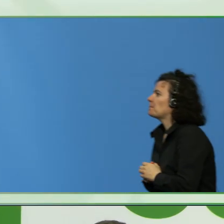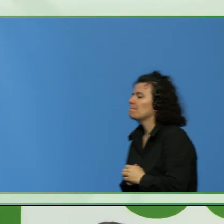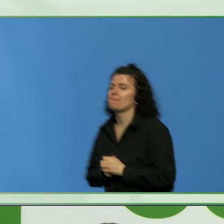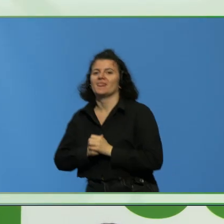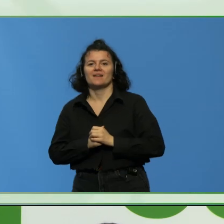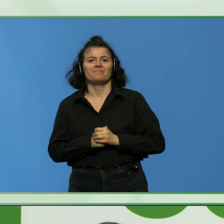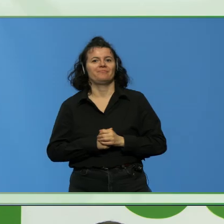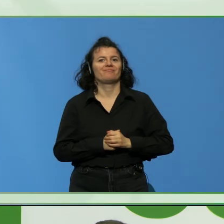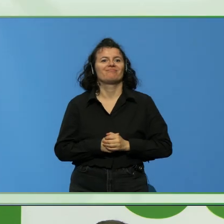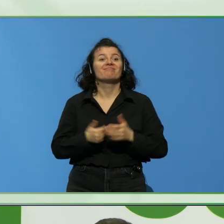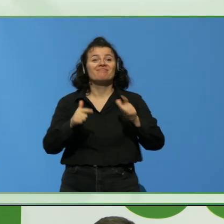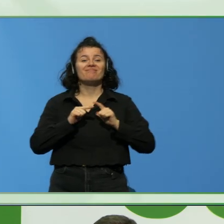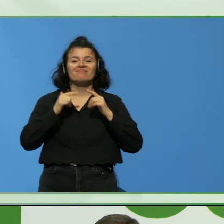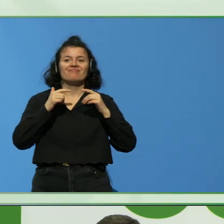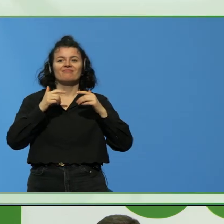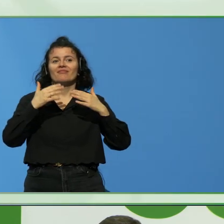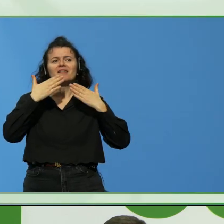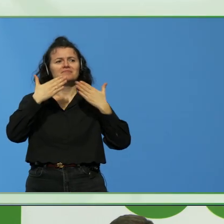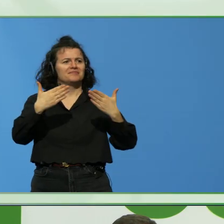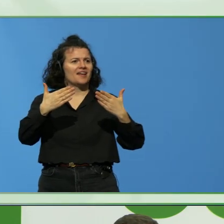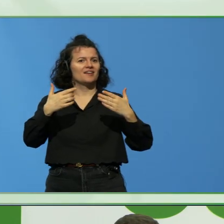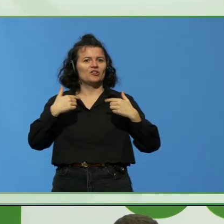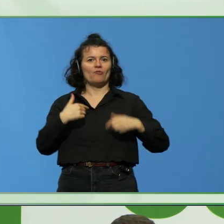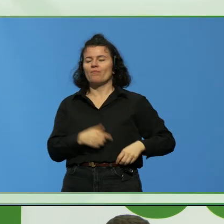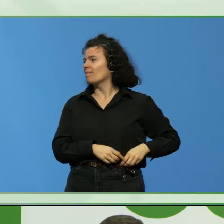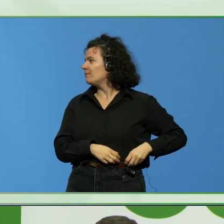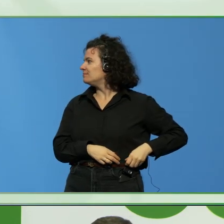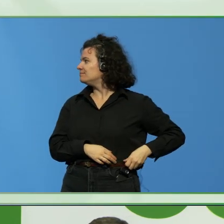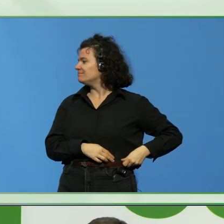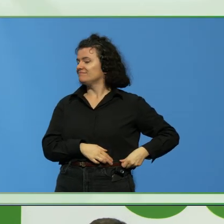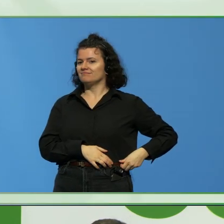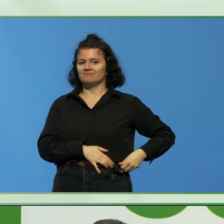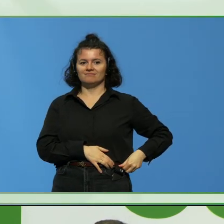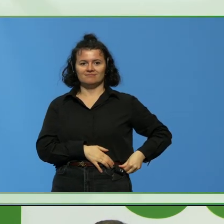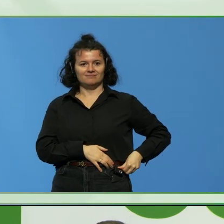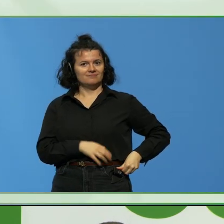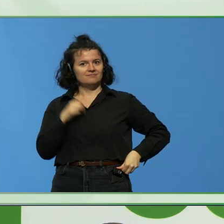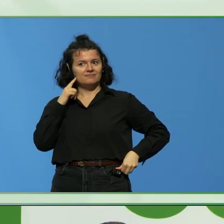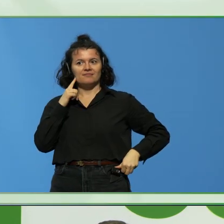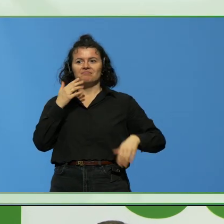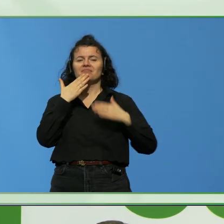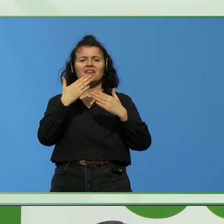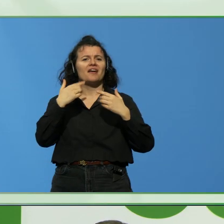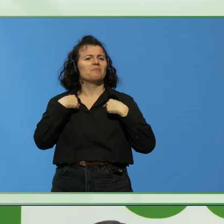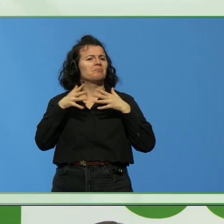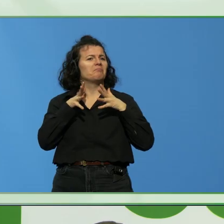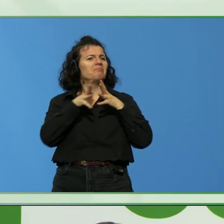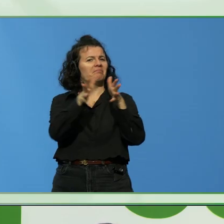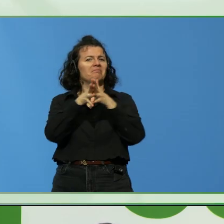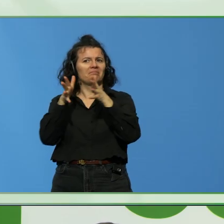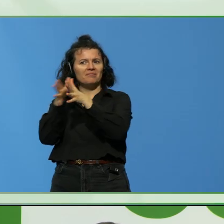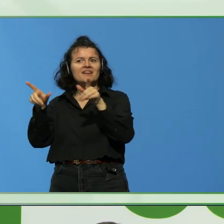opportunity to speak here on this great conference and to explain our plans